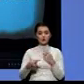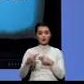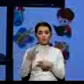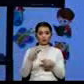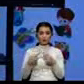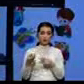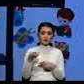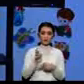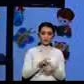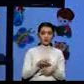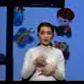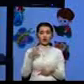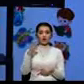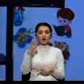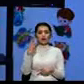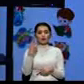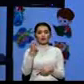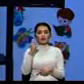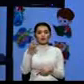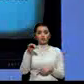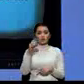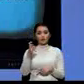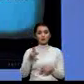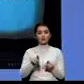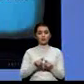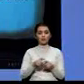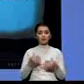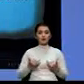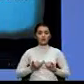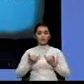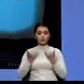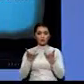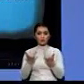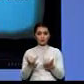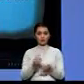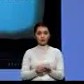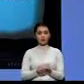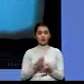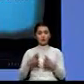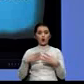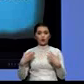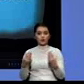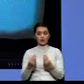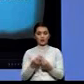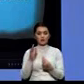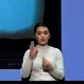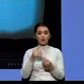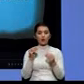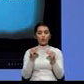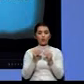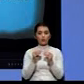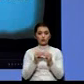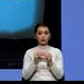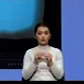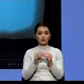o'tsinlar. Shayx hazratlari, sizga bo'lgan kamol ehtiromimiz haqqi, oilangiz va yana 10